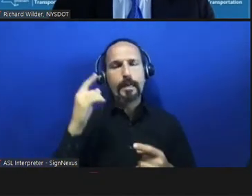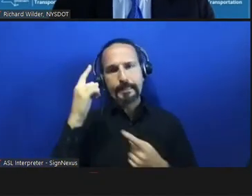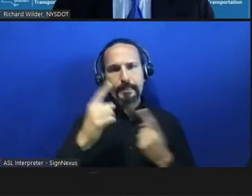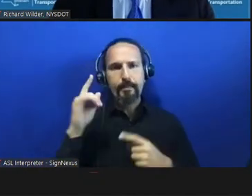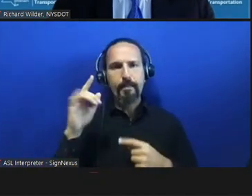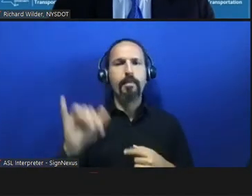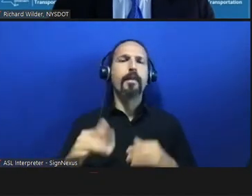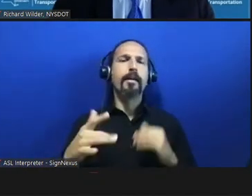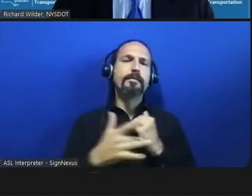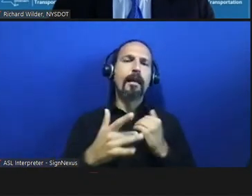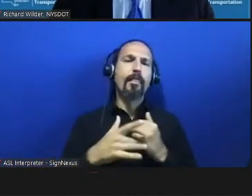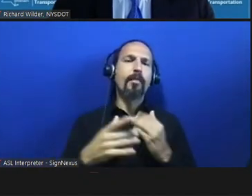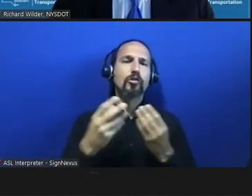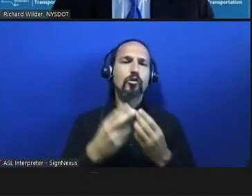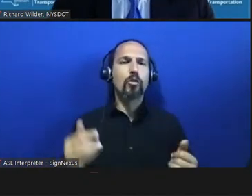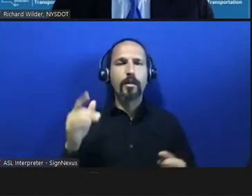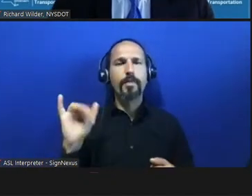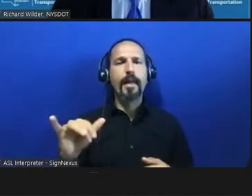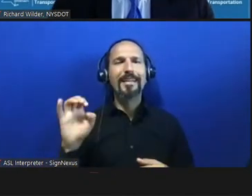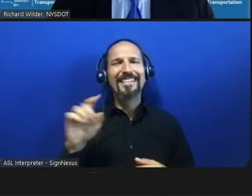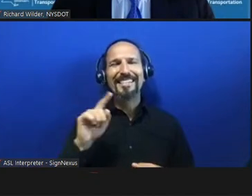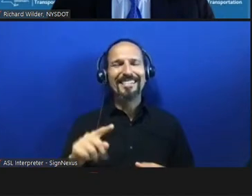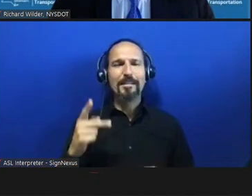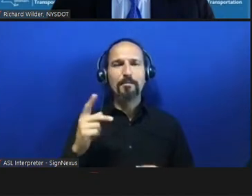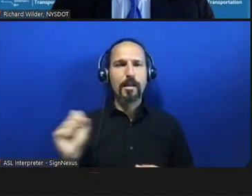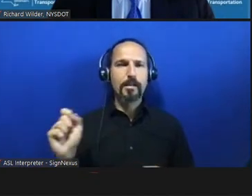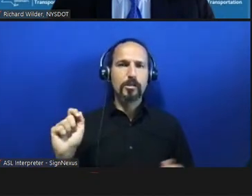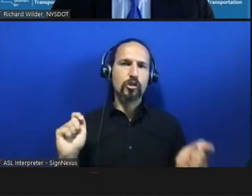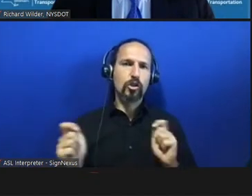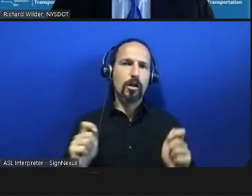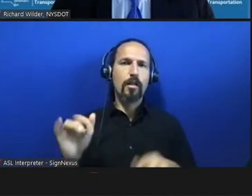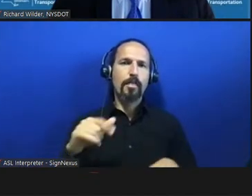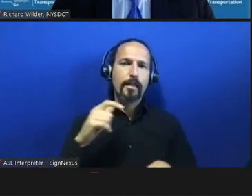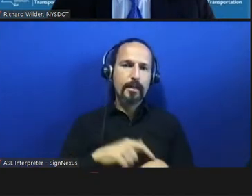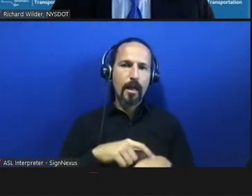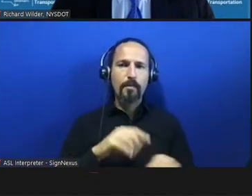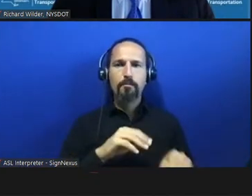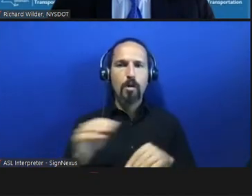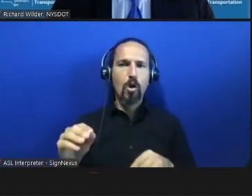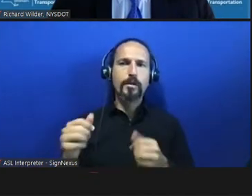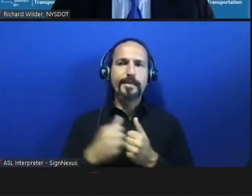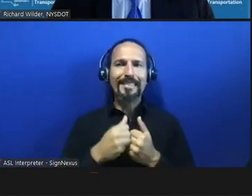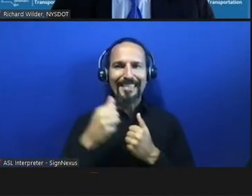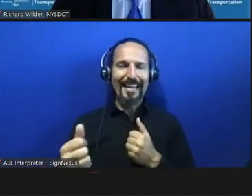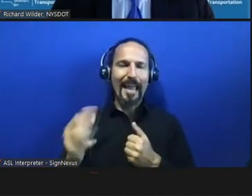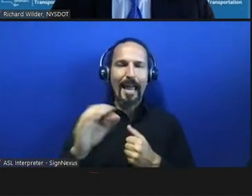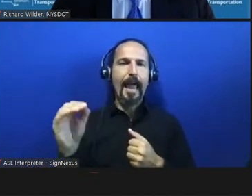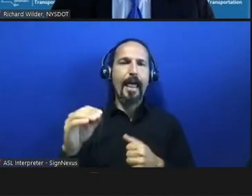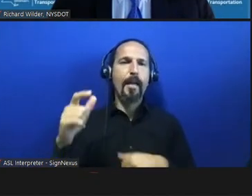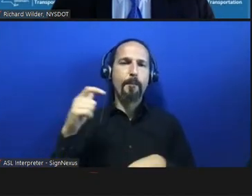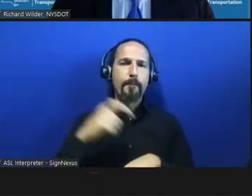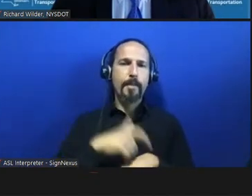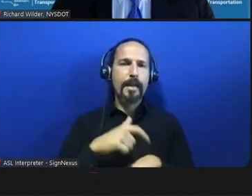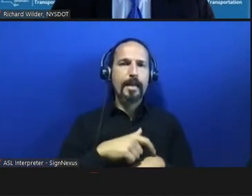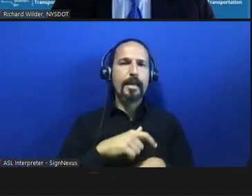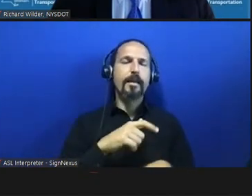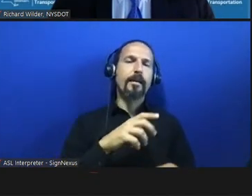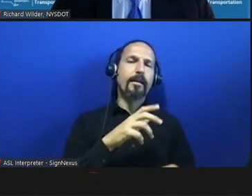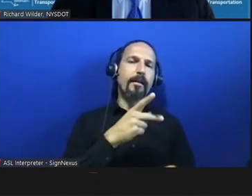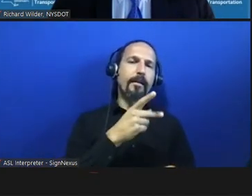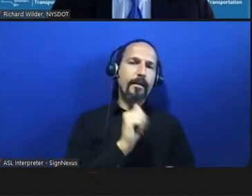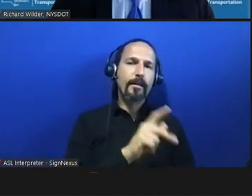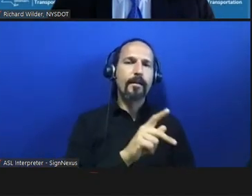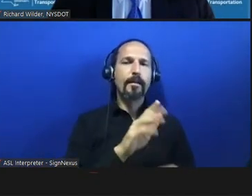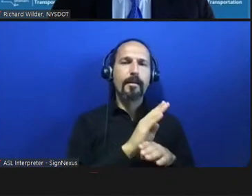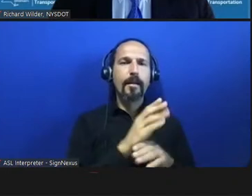a technological solution in which the Easy Pass is configured to time motion or distance and peak off-peak hours and